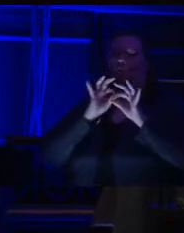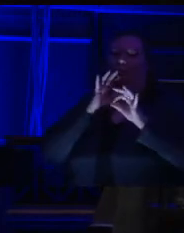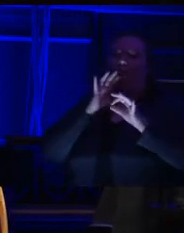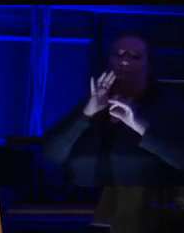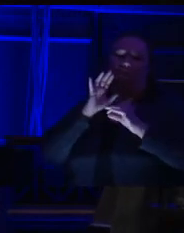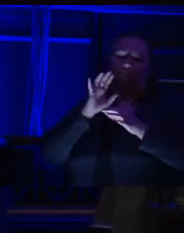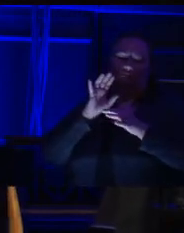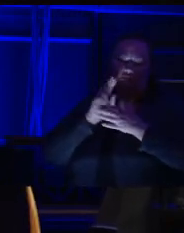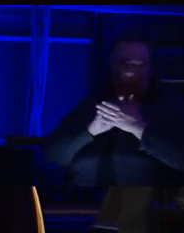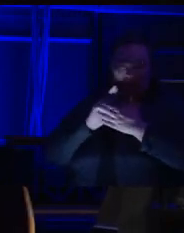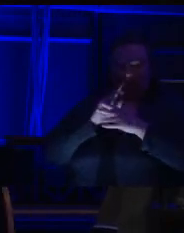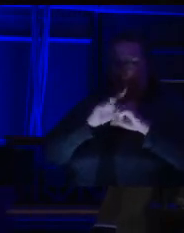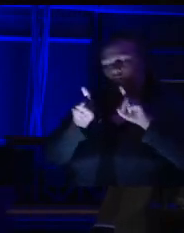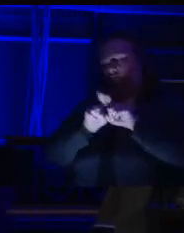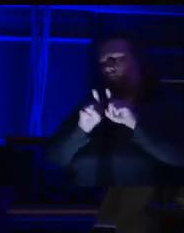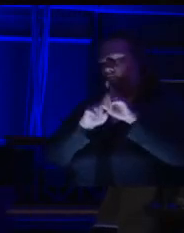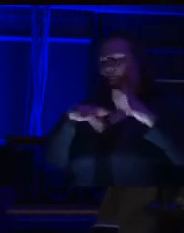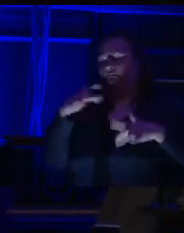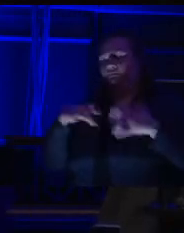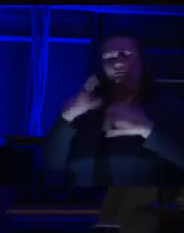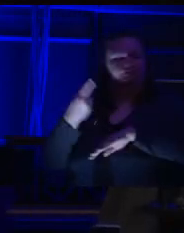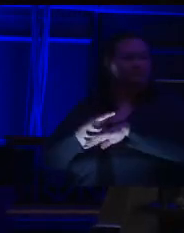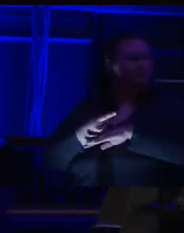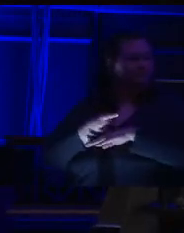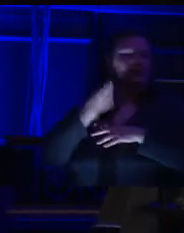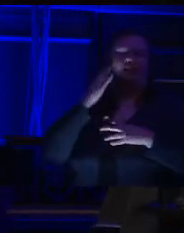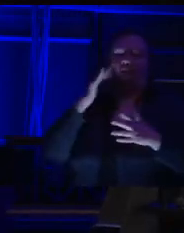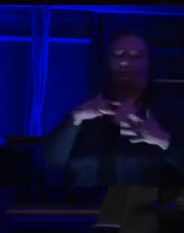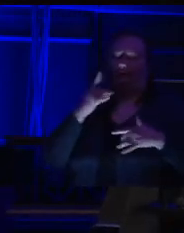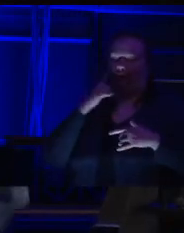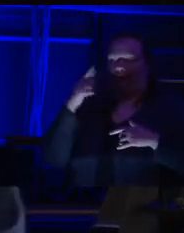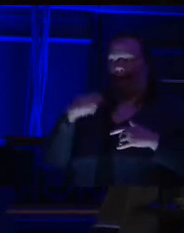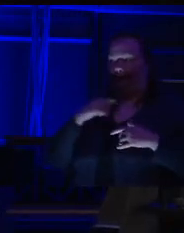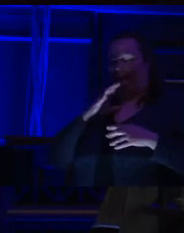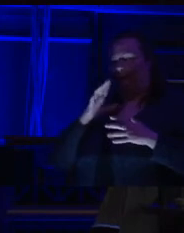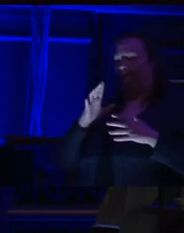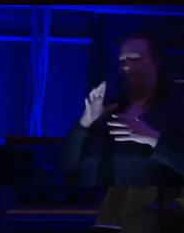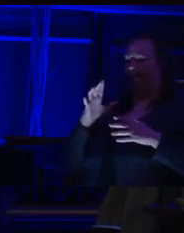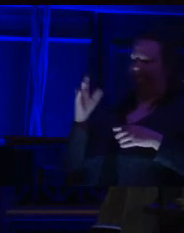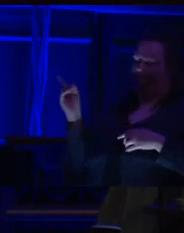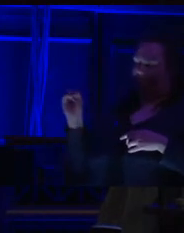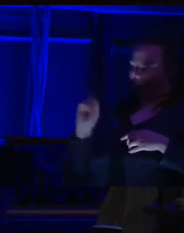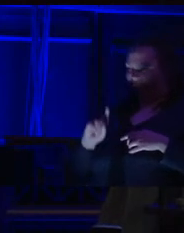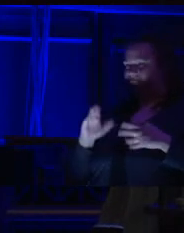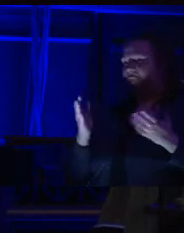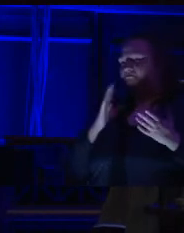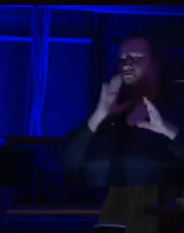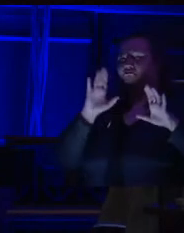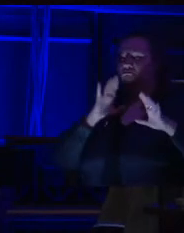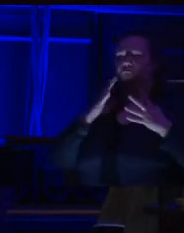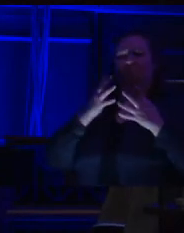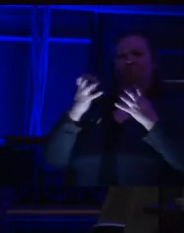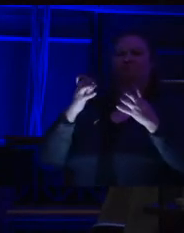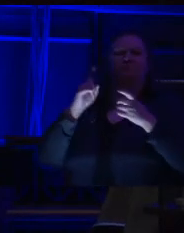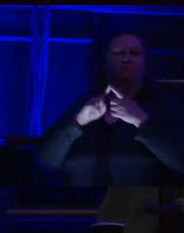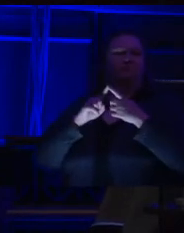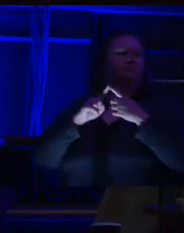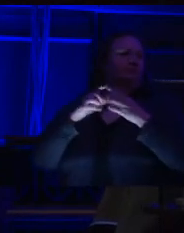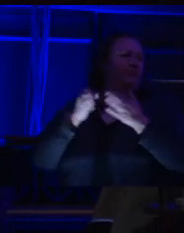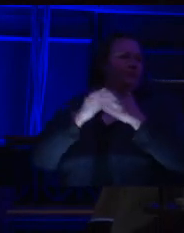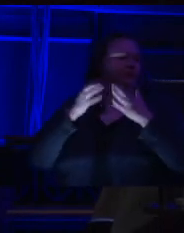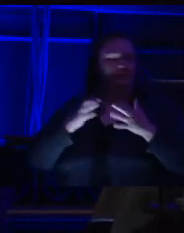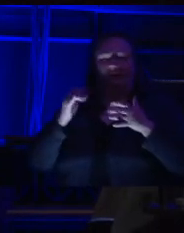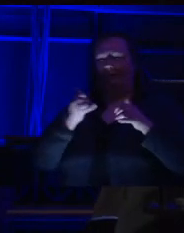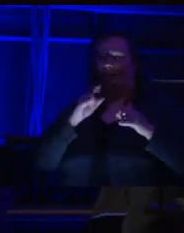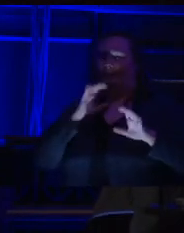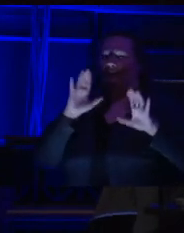it's also an exciting day. I know it's exciting for me to walk into this great hall to the victors being played by the